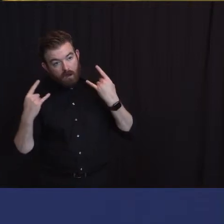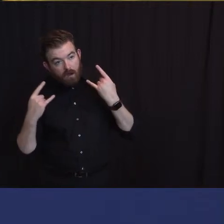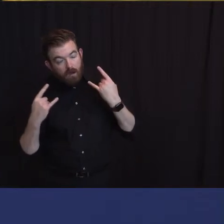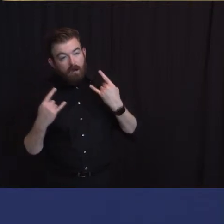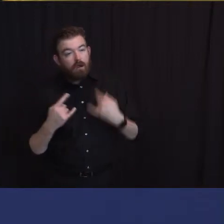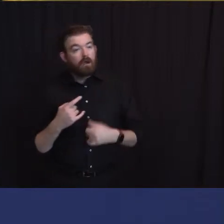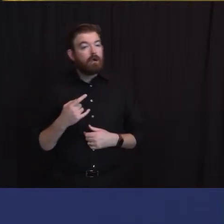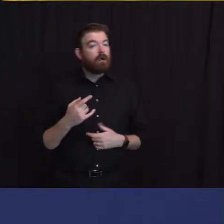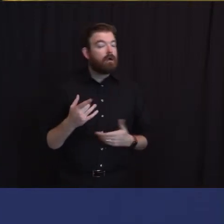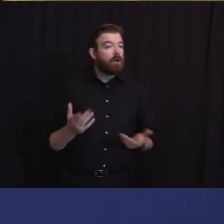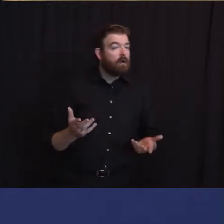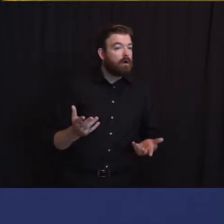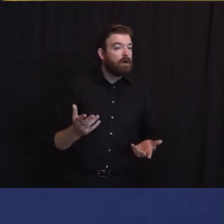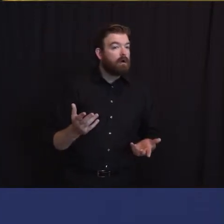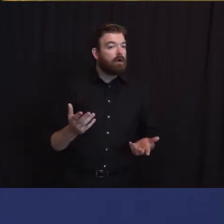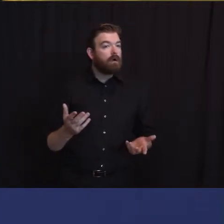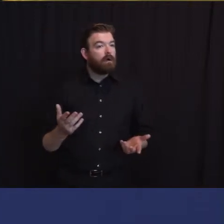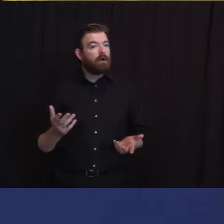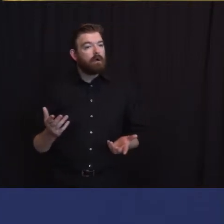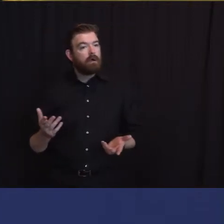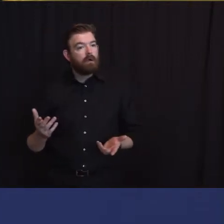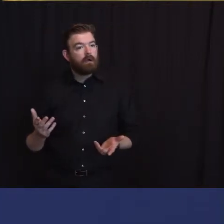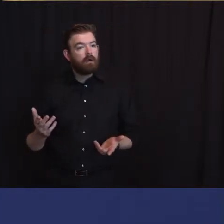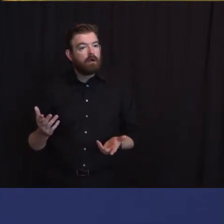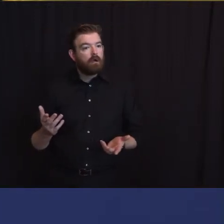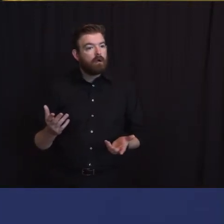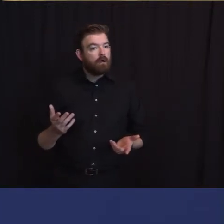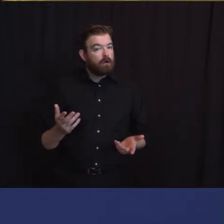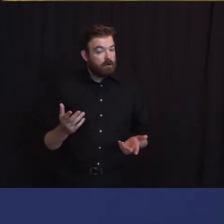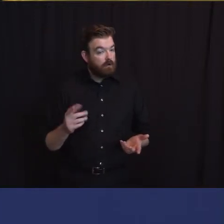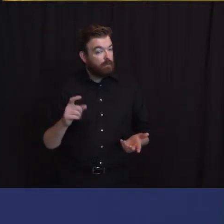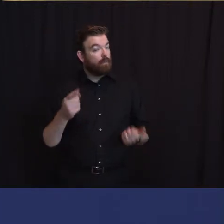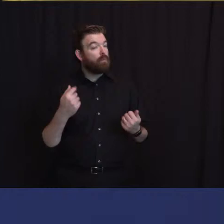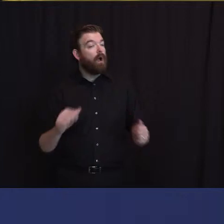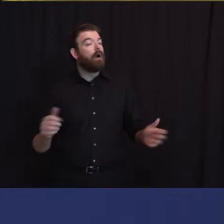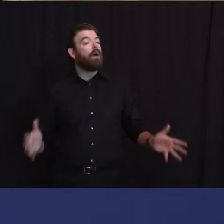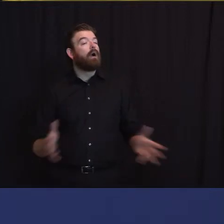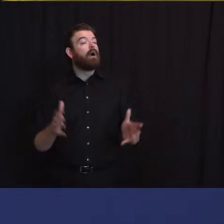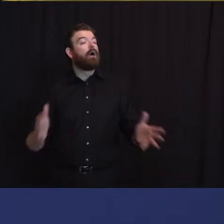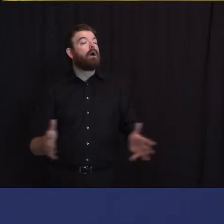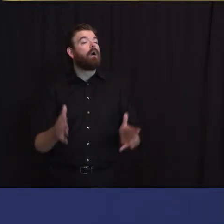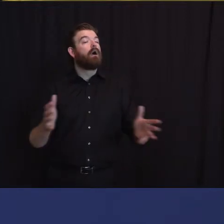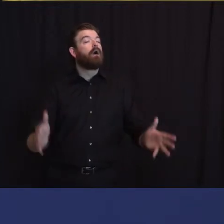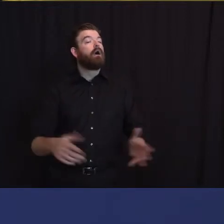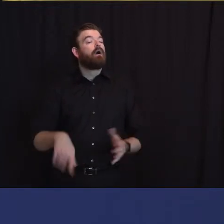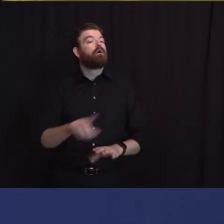vaccinated? All good questions. I'll start and then let others.